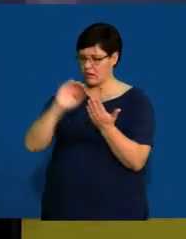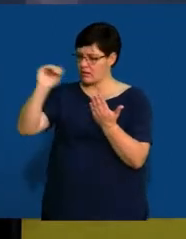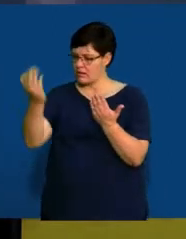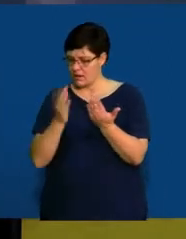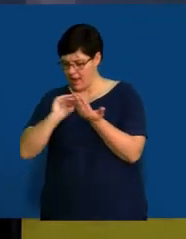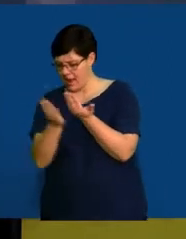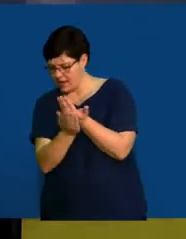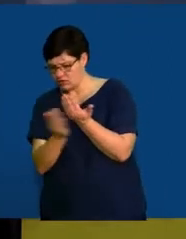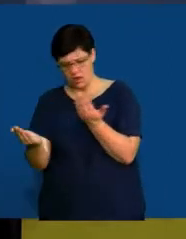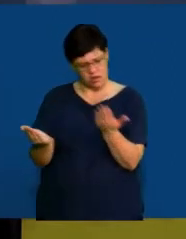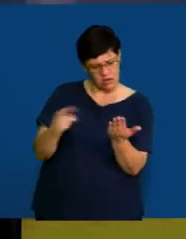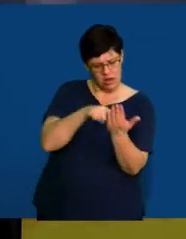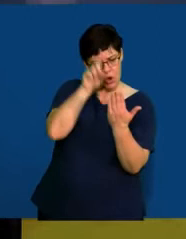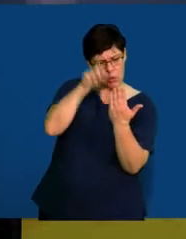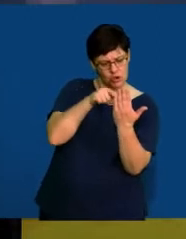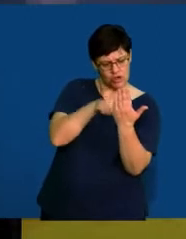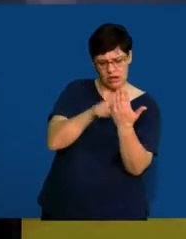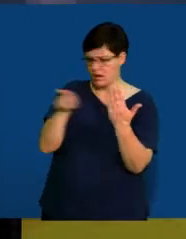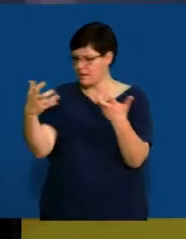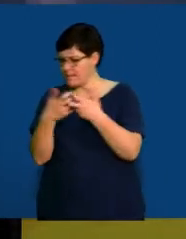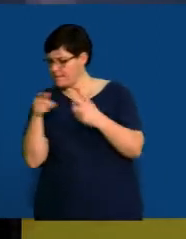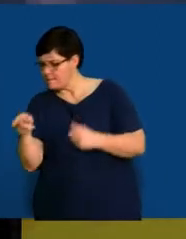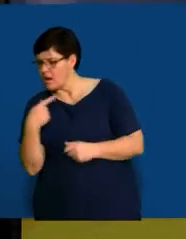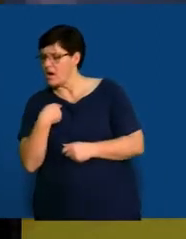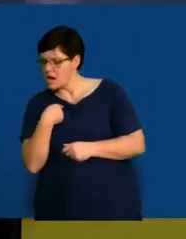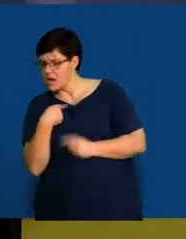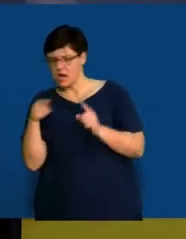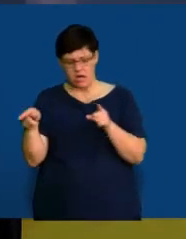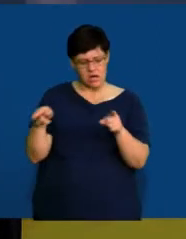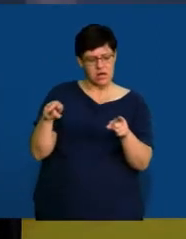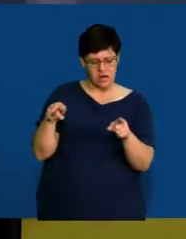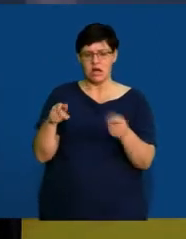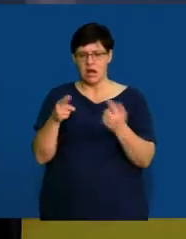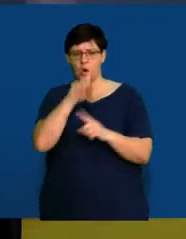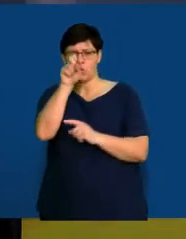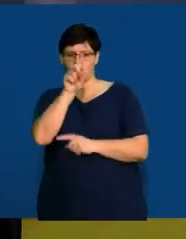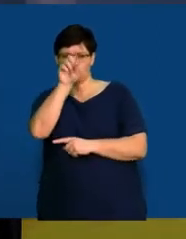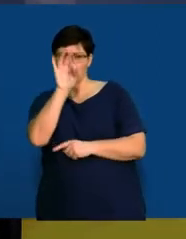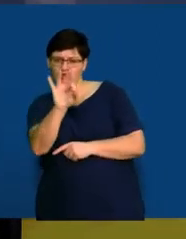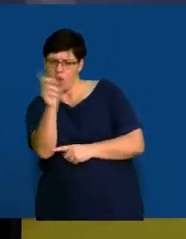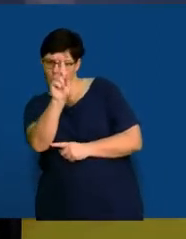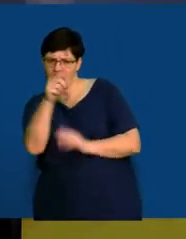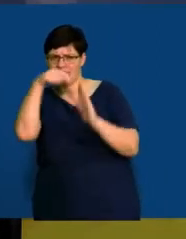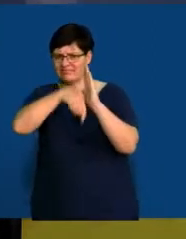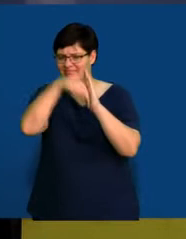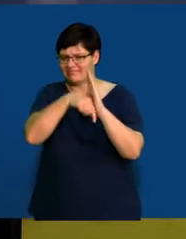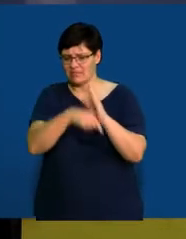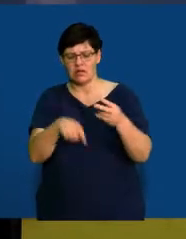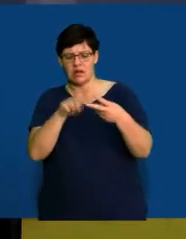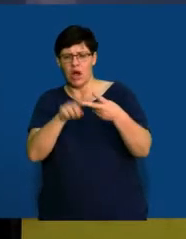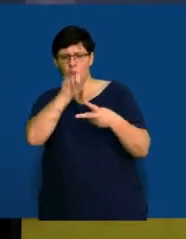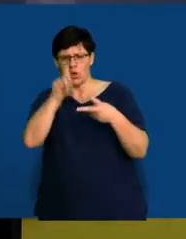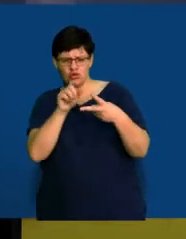at the questions, familiarizing myself with the content that's being examined, as well as those